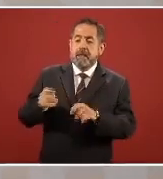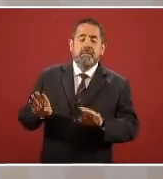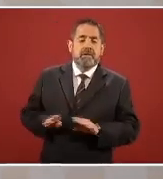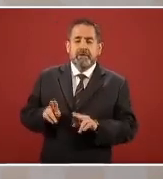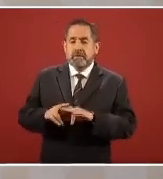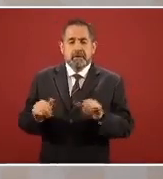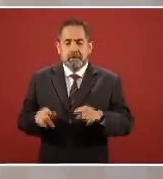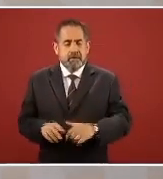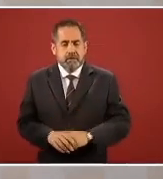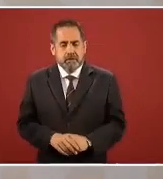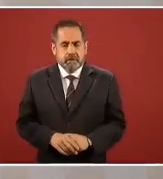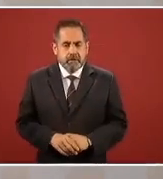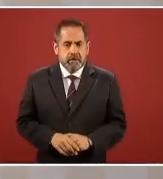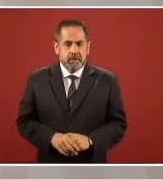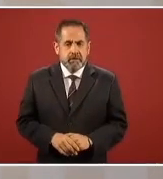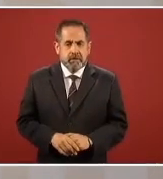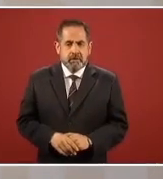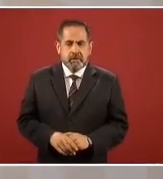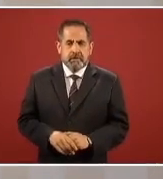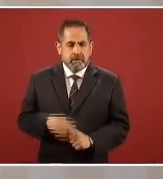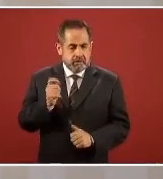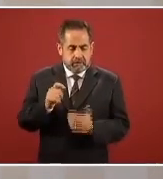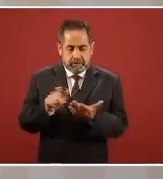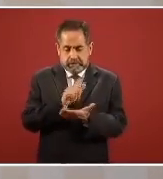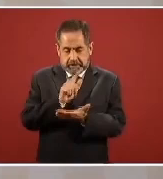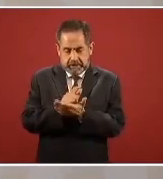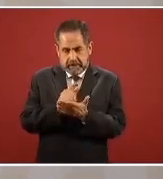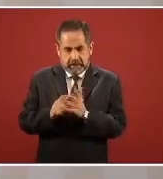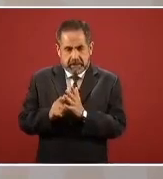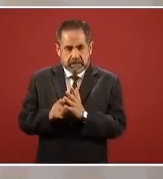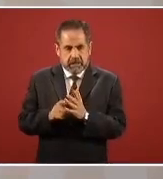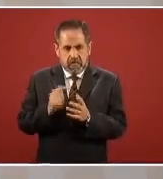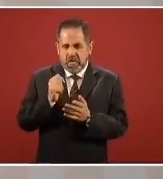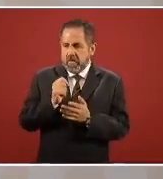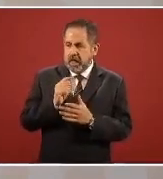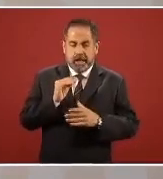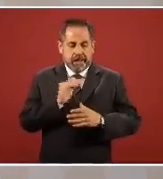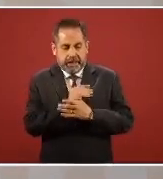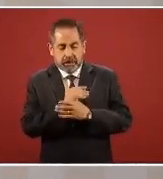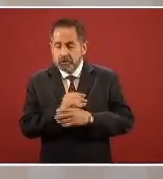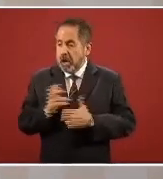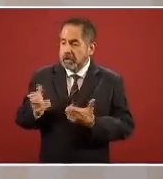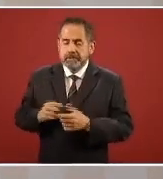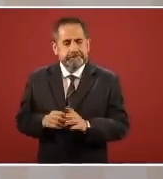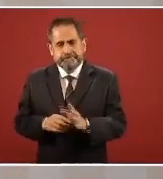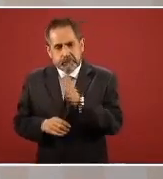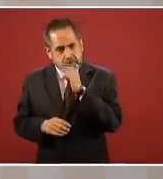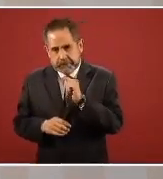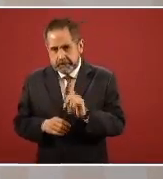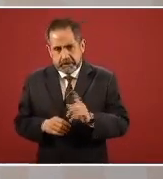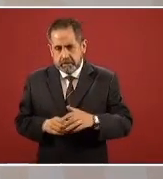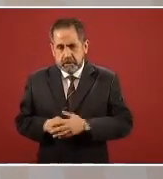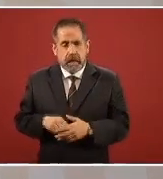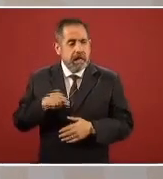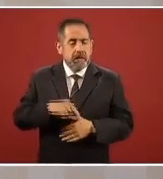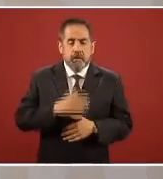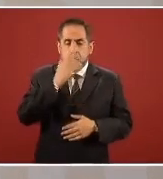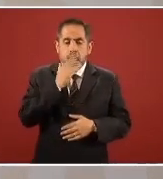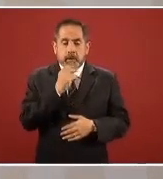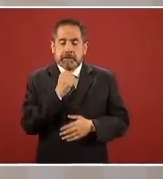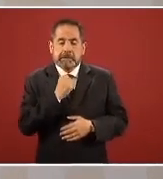benefits to anyone fuera de la ley. That's outside the law. Aquí no hay, here there is none. No,